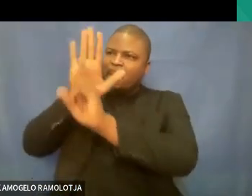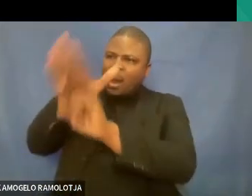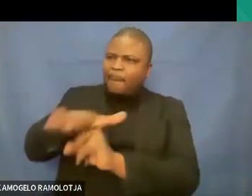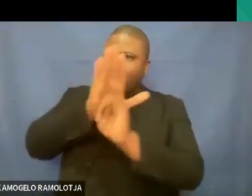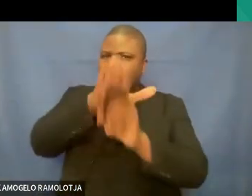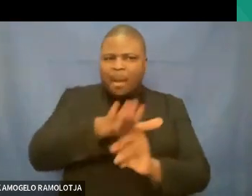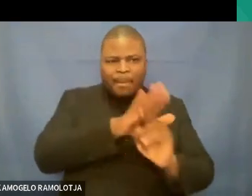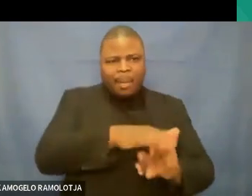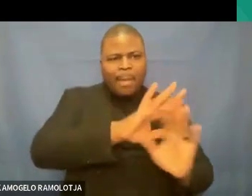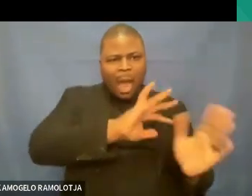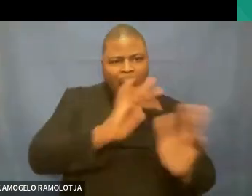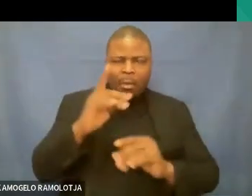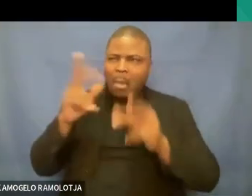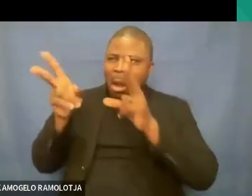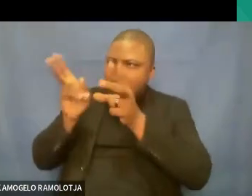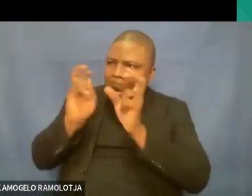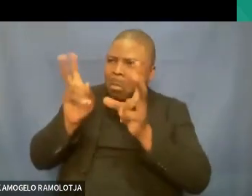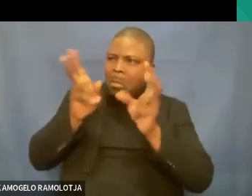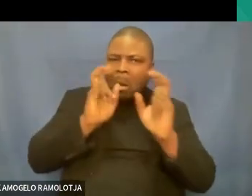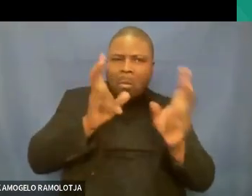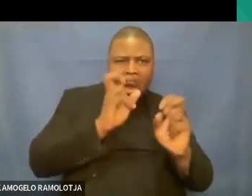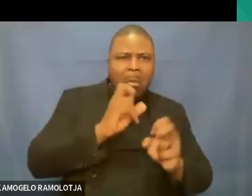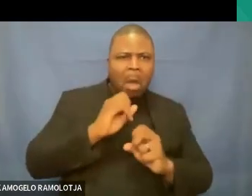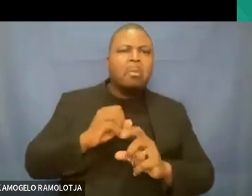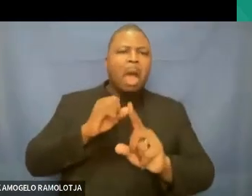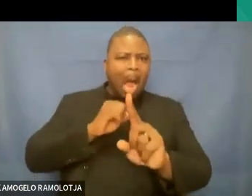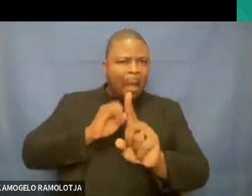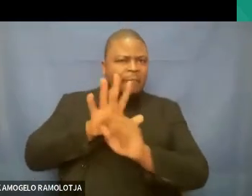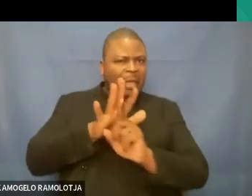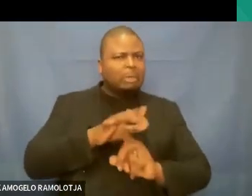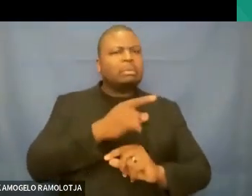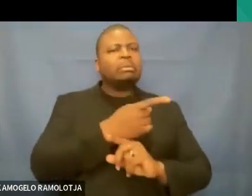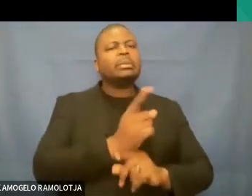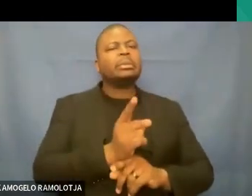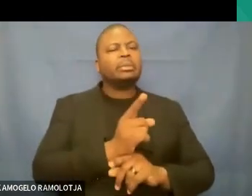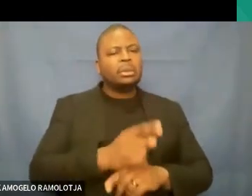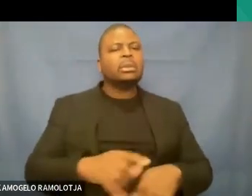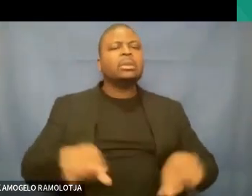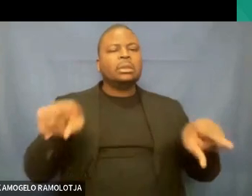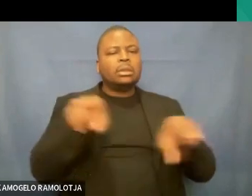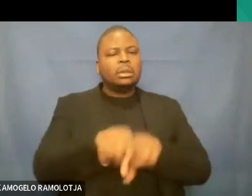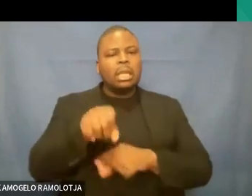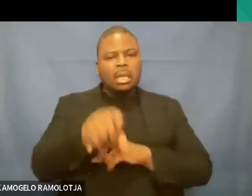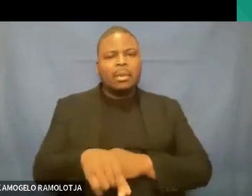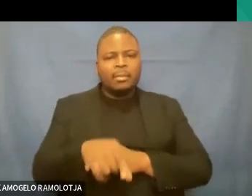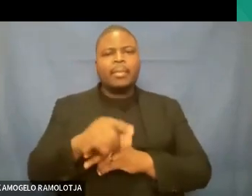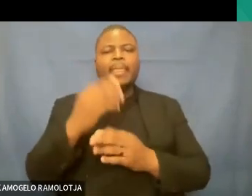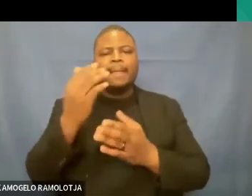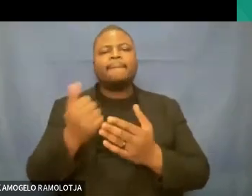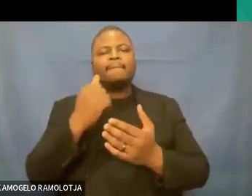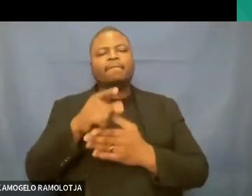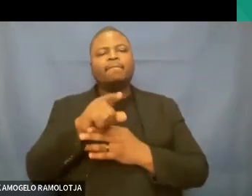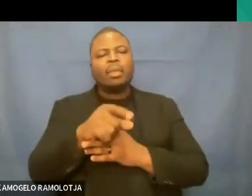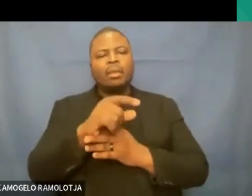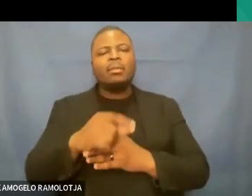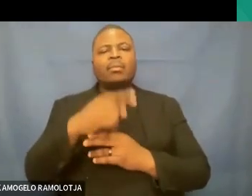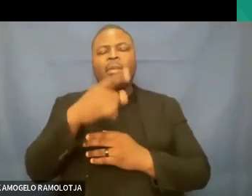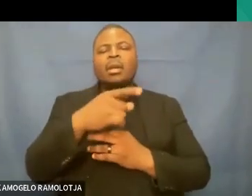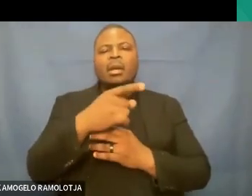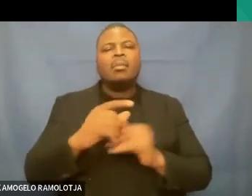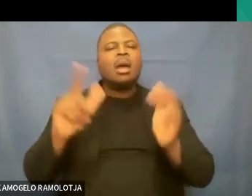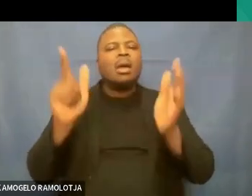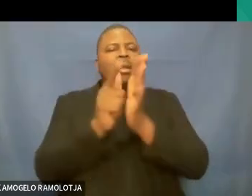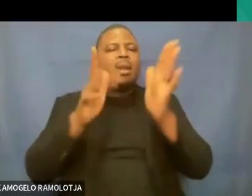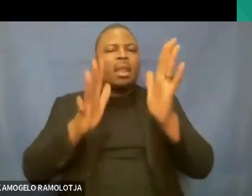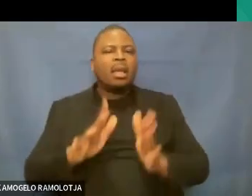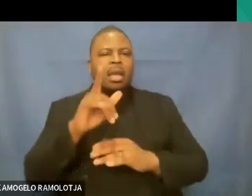experiencing these human rights violations. And they also then provide legal literacy sessions, community dialogues, and